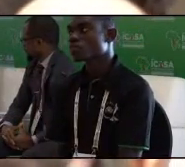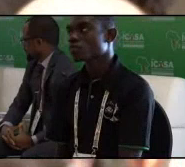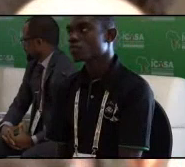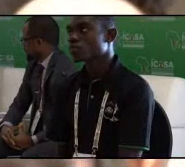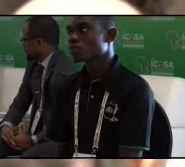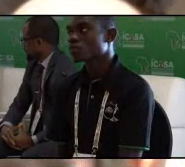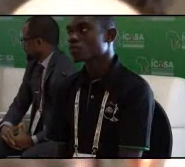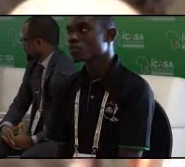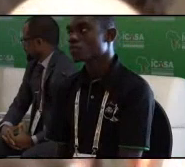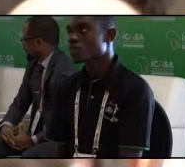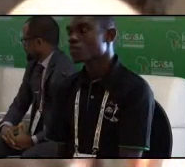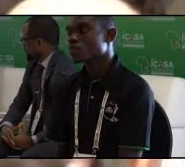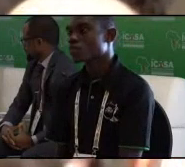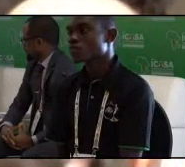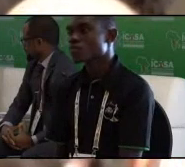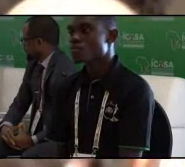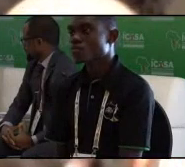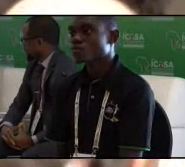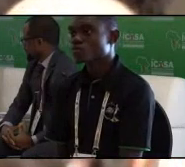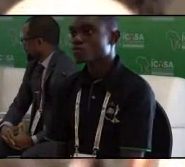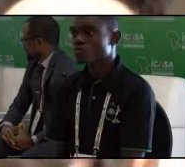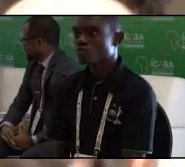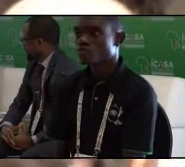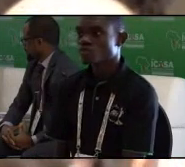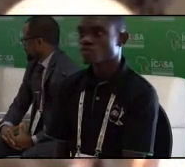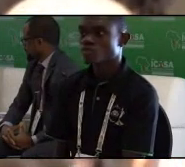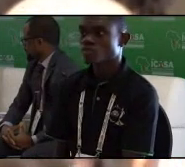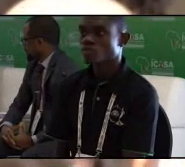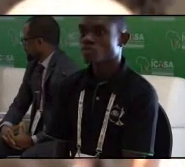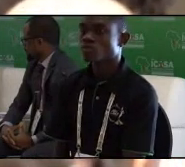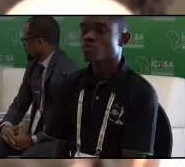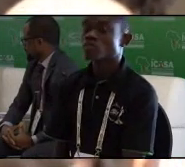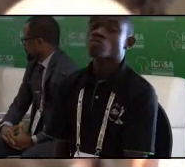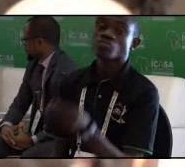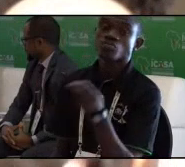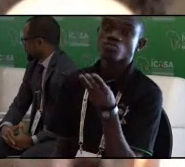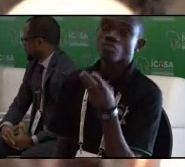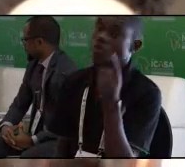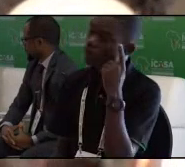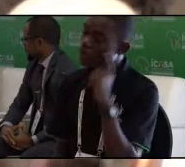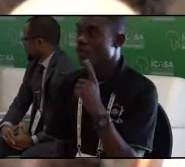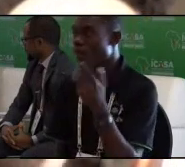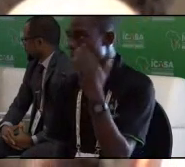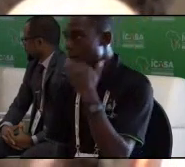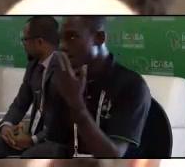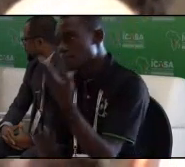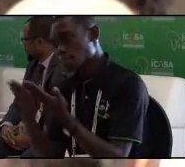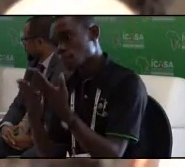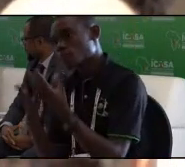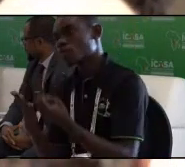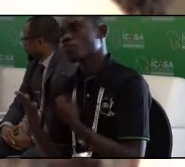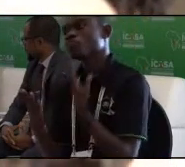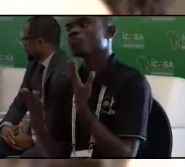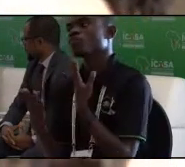and men, the men that you talked about. So they are not for everyone. But people in the general population, everybody comes and wants